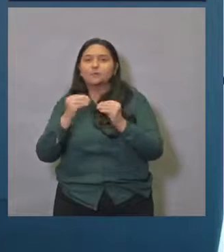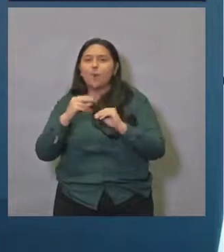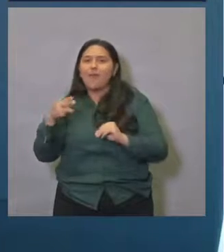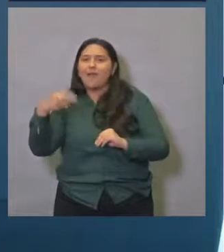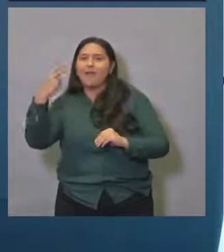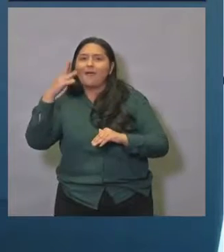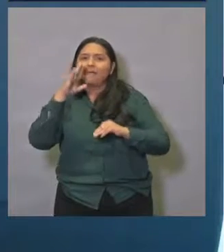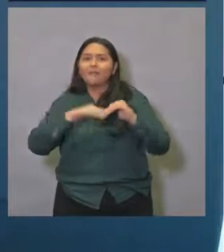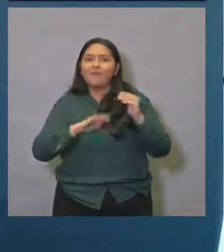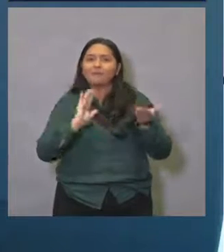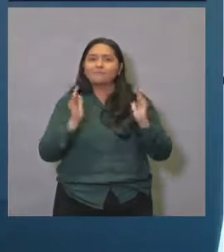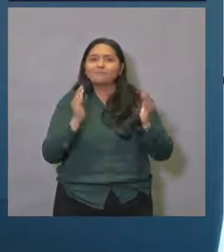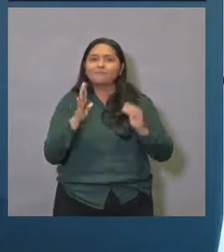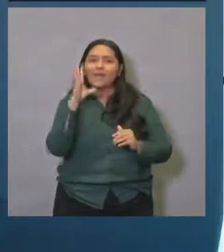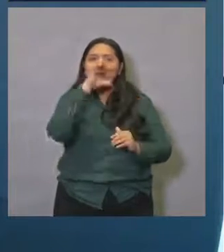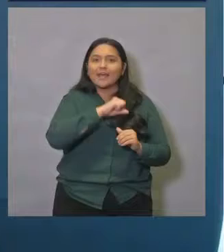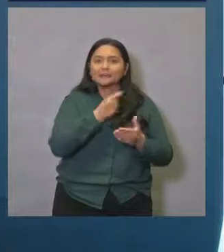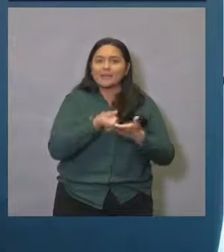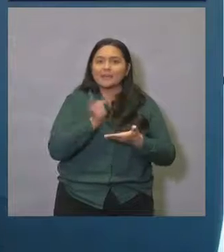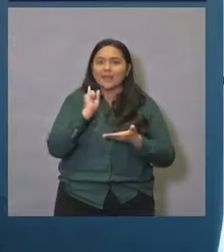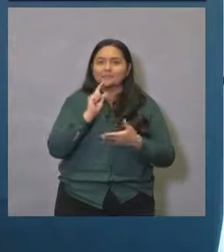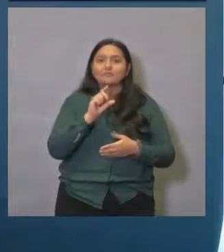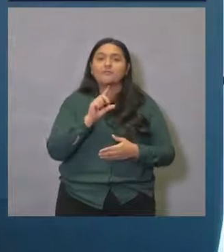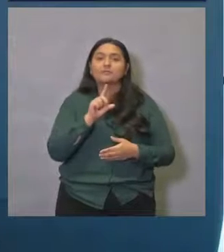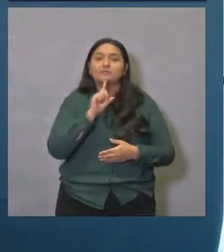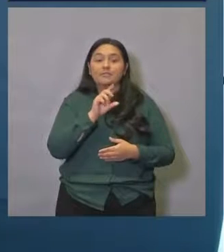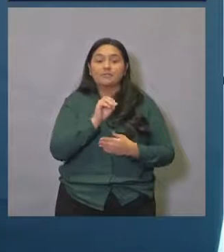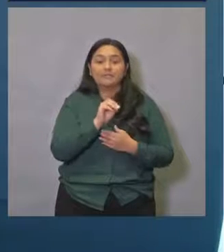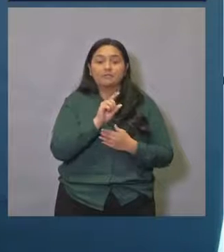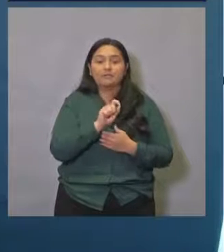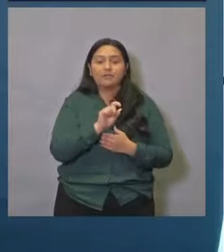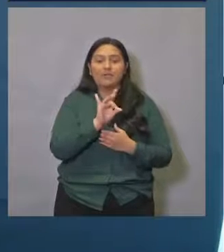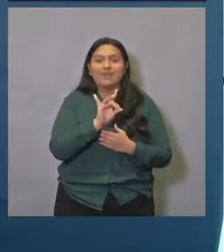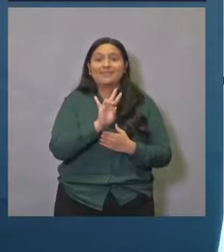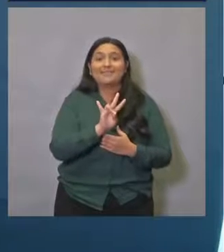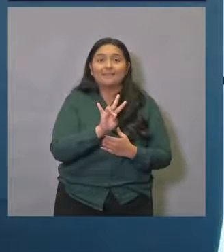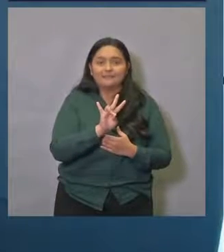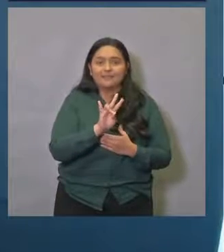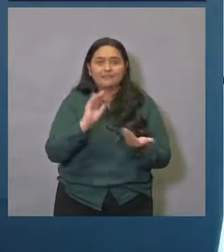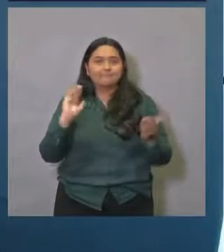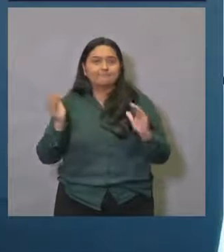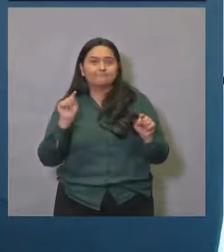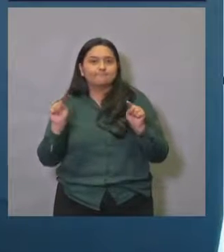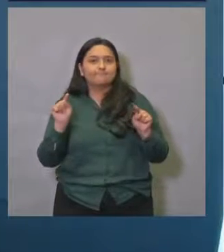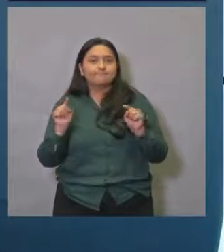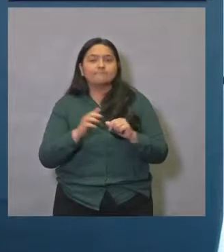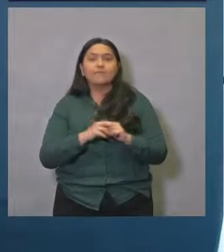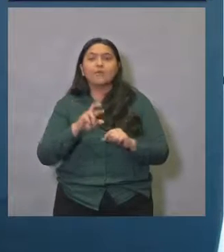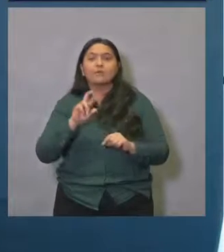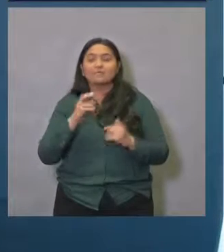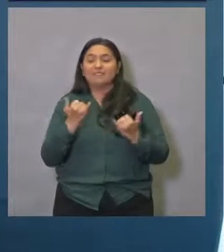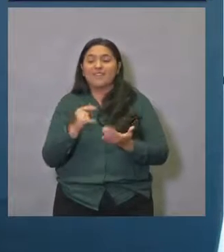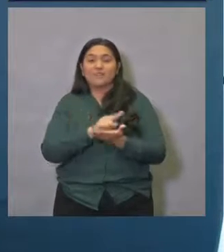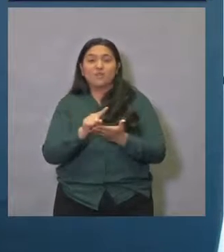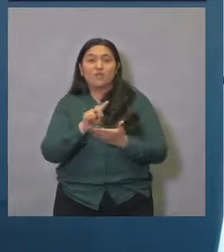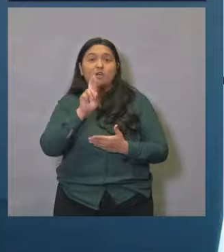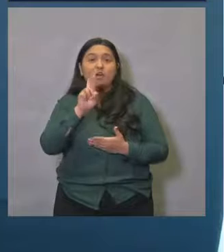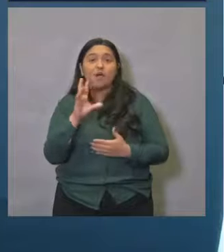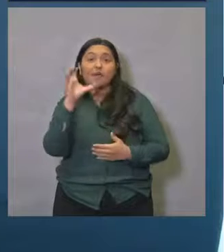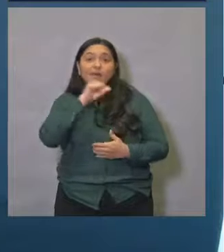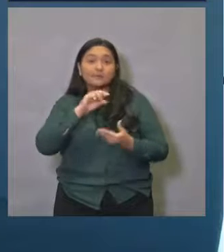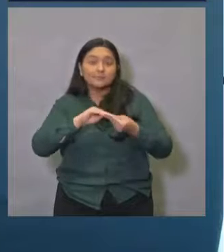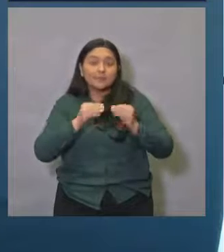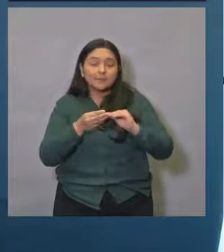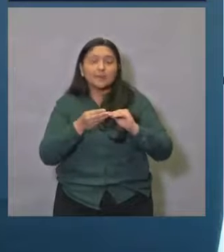producing last week of 0.87. The R estimated by the model this week does include values